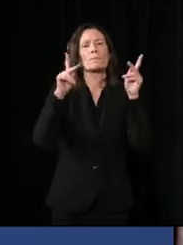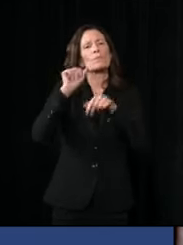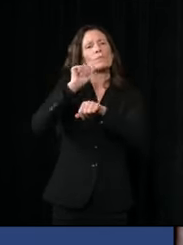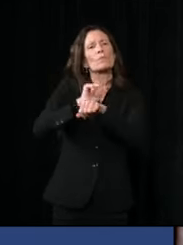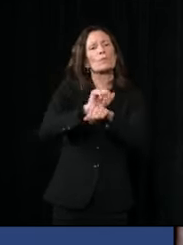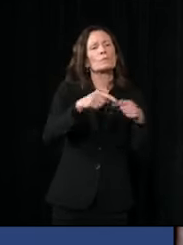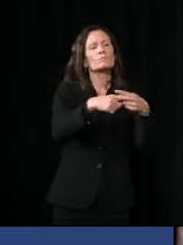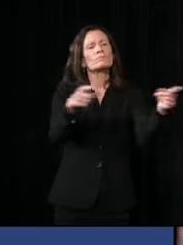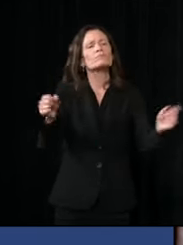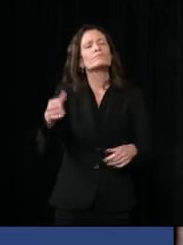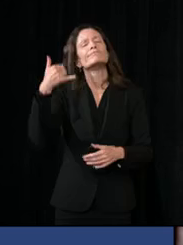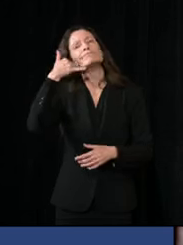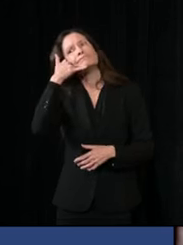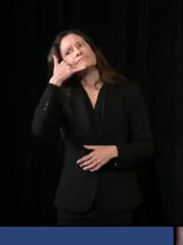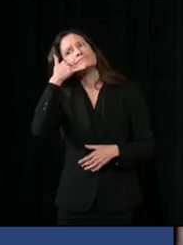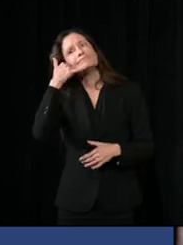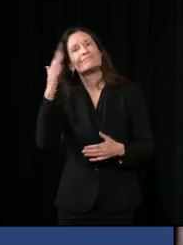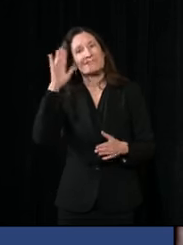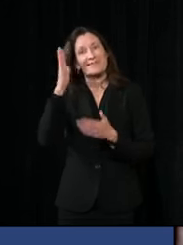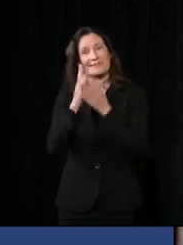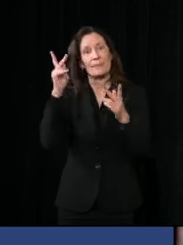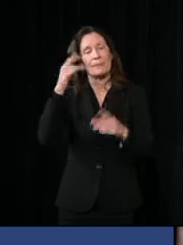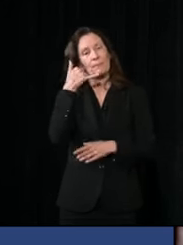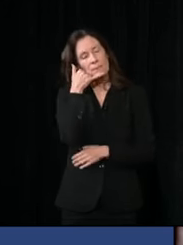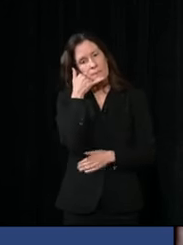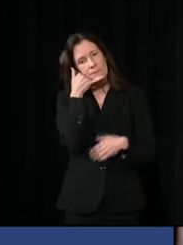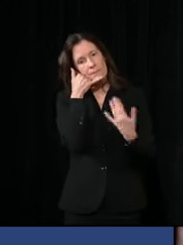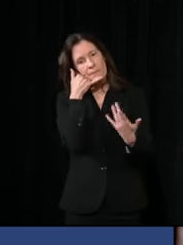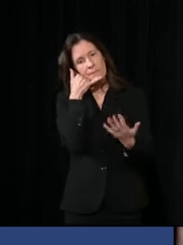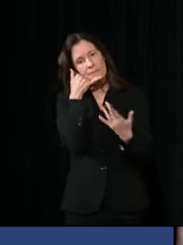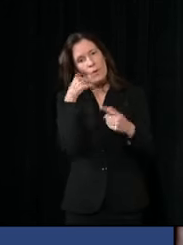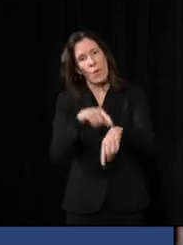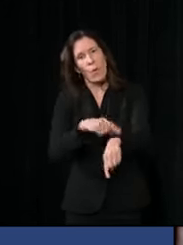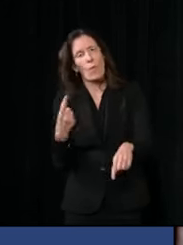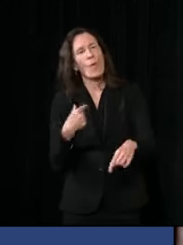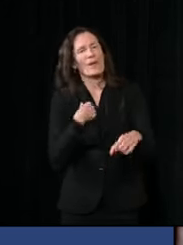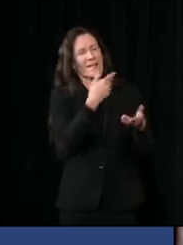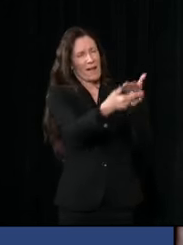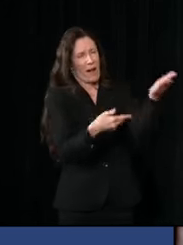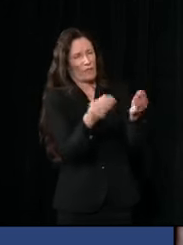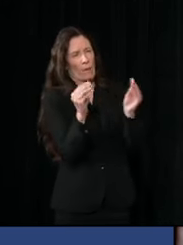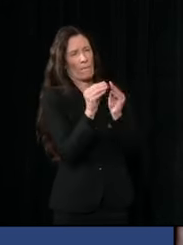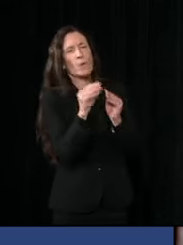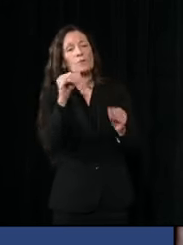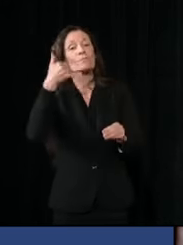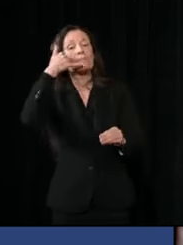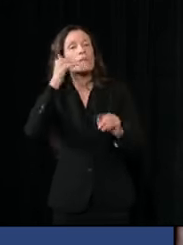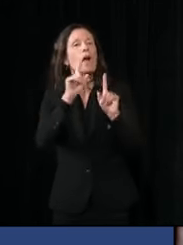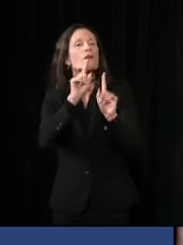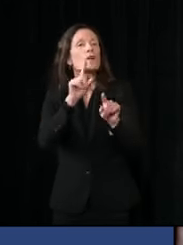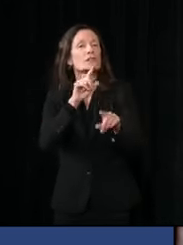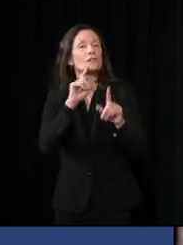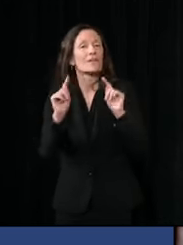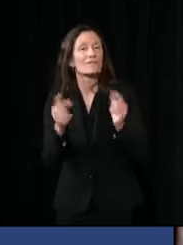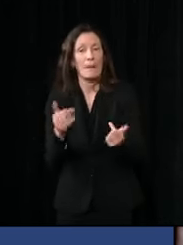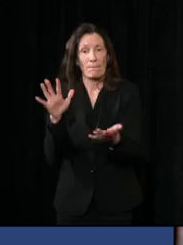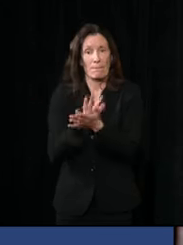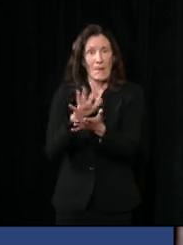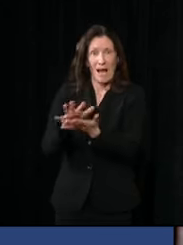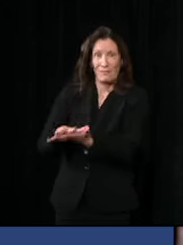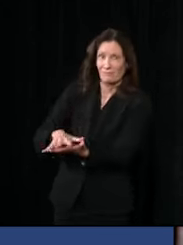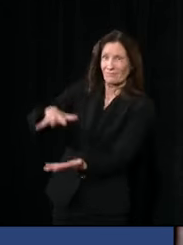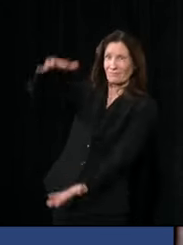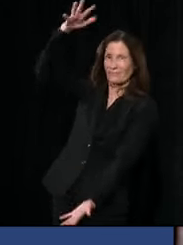people hanging on the line. We've increased the number of people working in processing to make sure that not only are people able